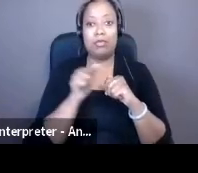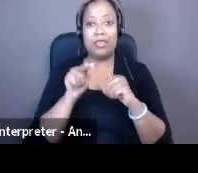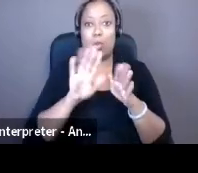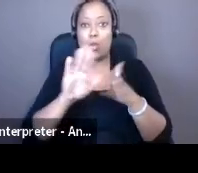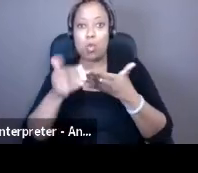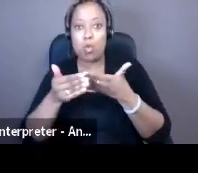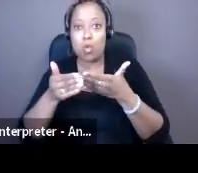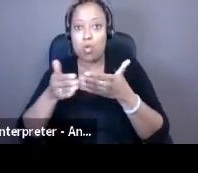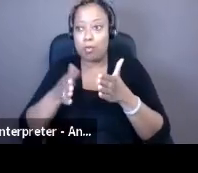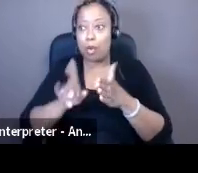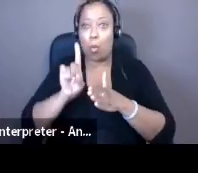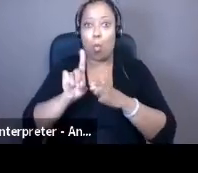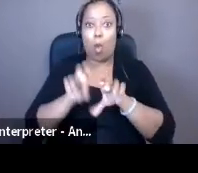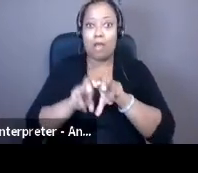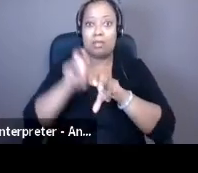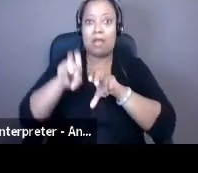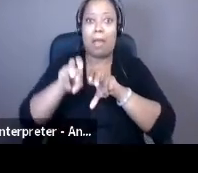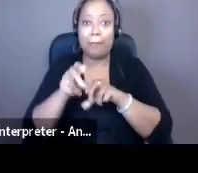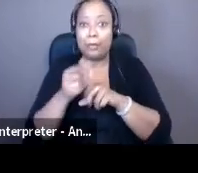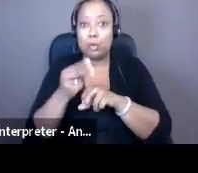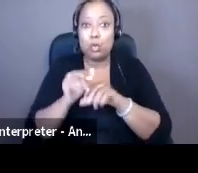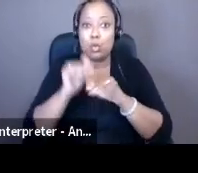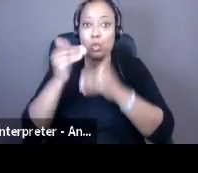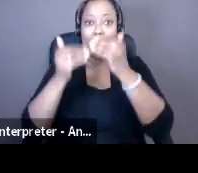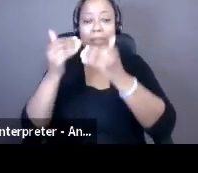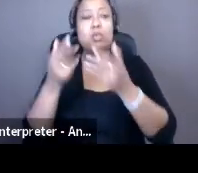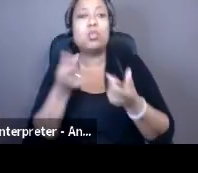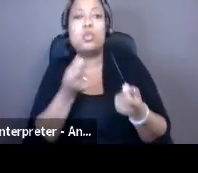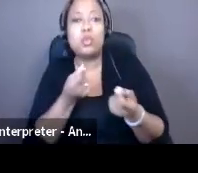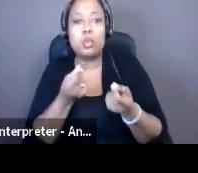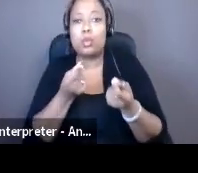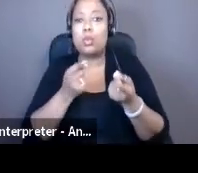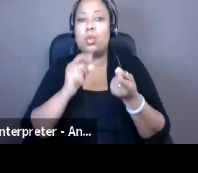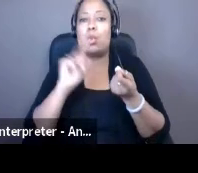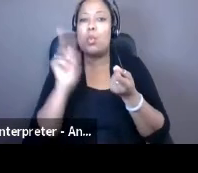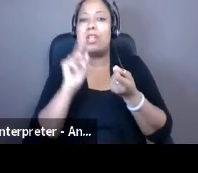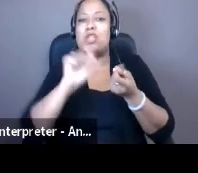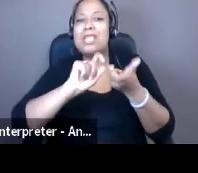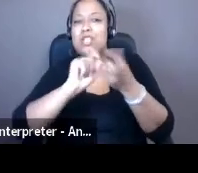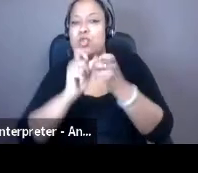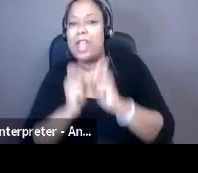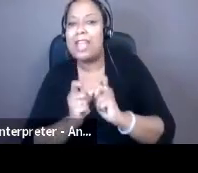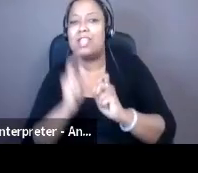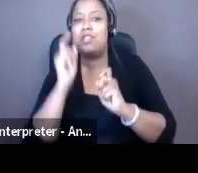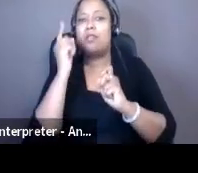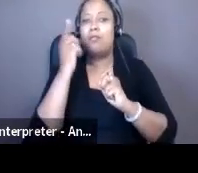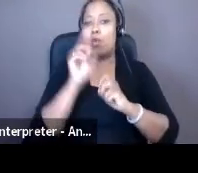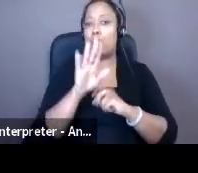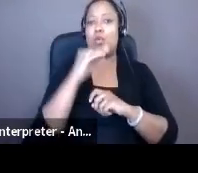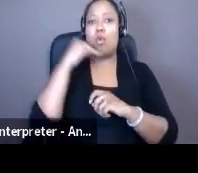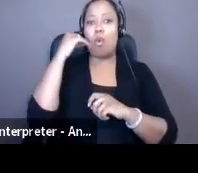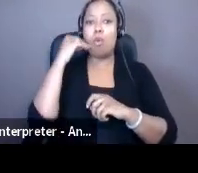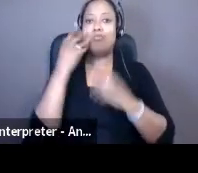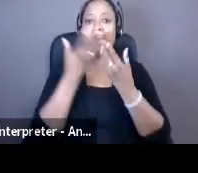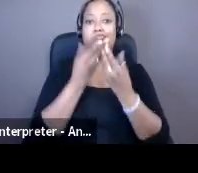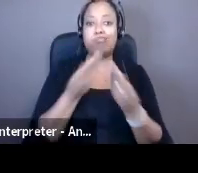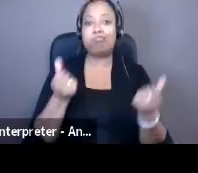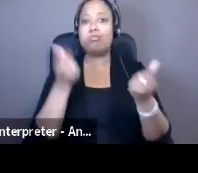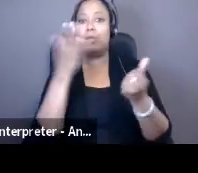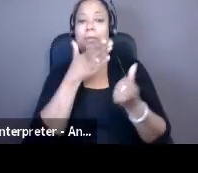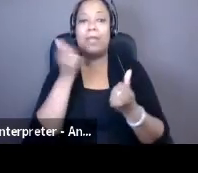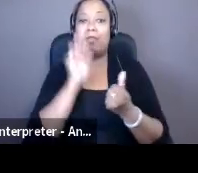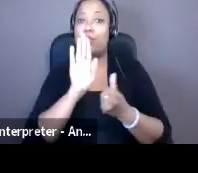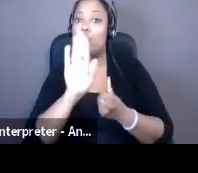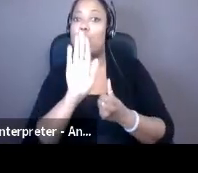there's one step or two steps? Where do you need to make changes to make your home work better for your specific